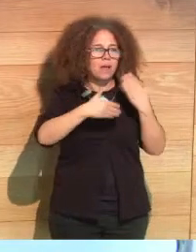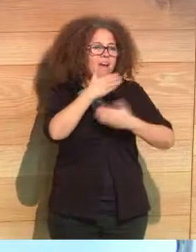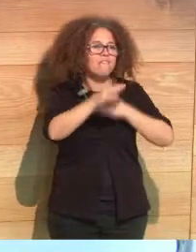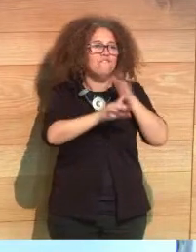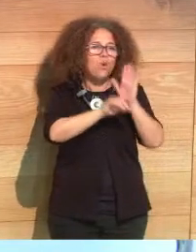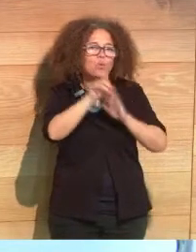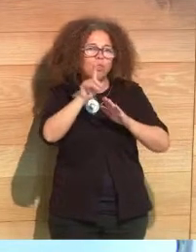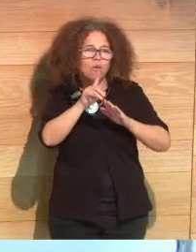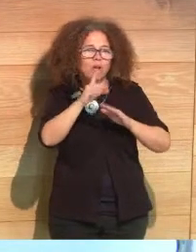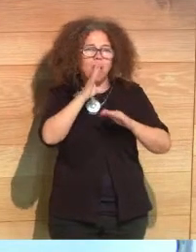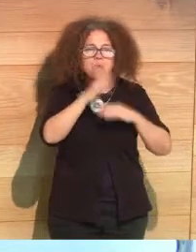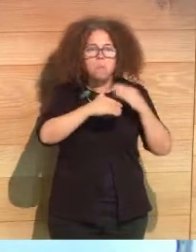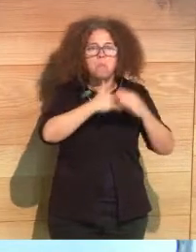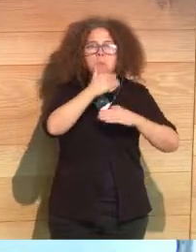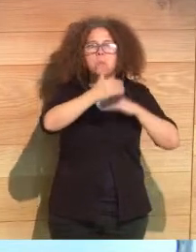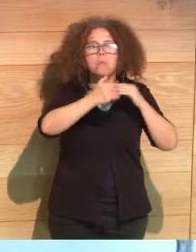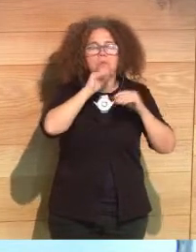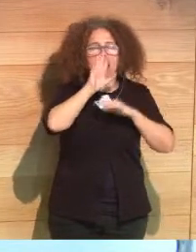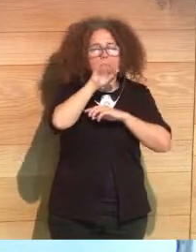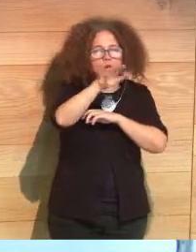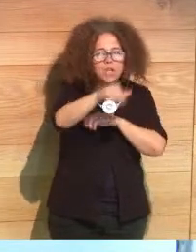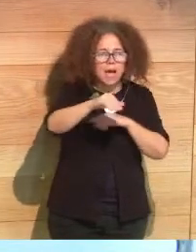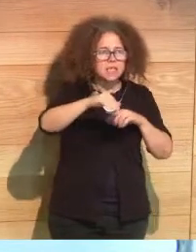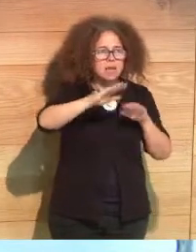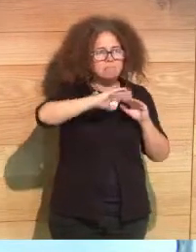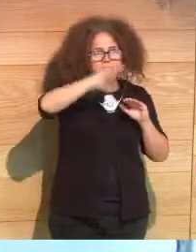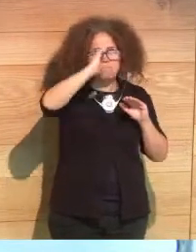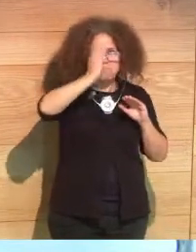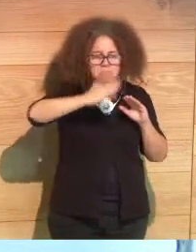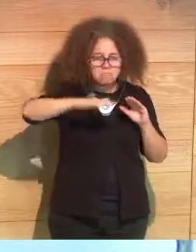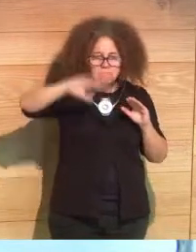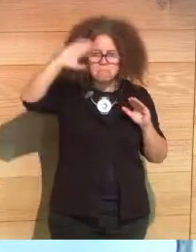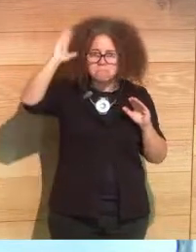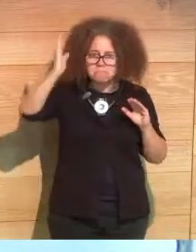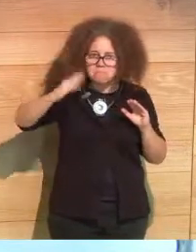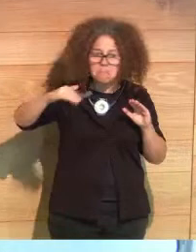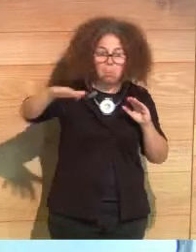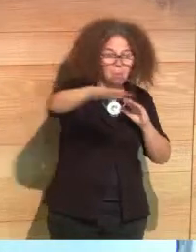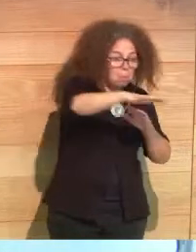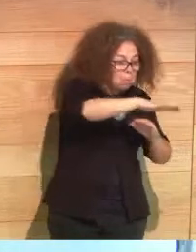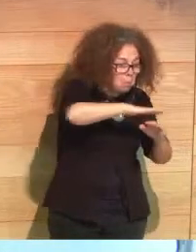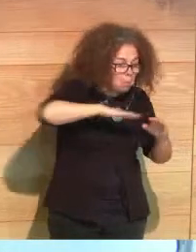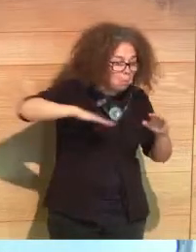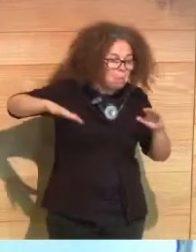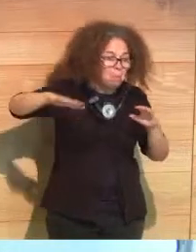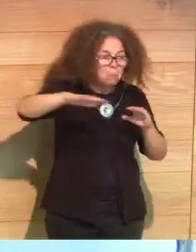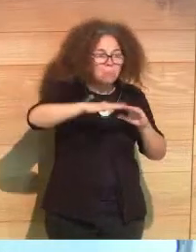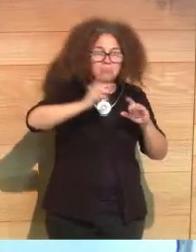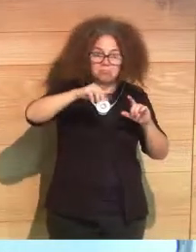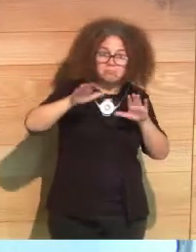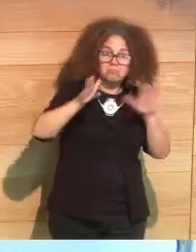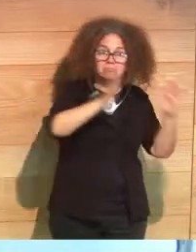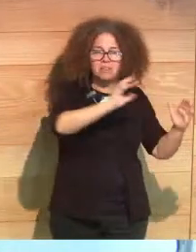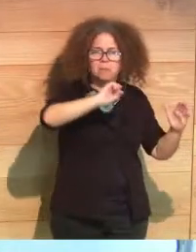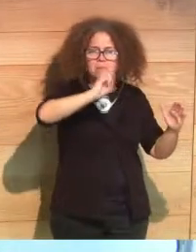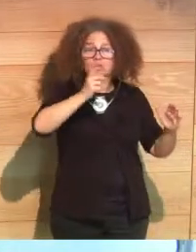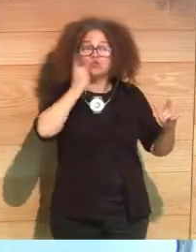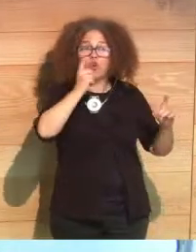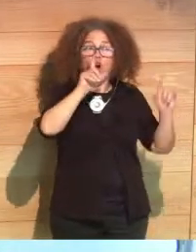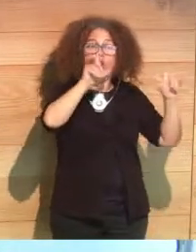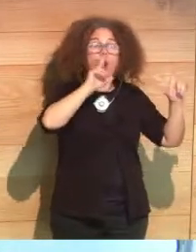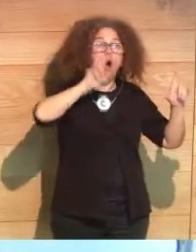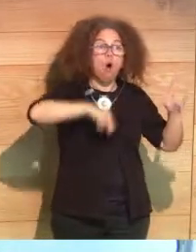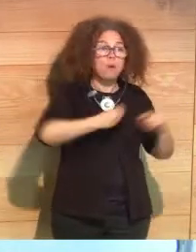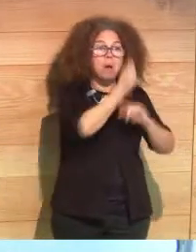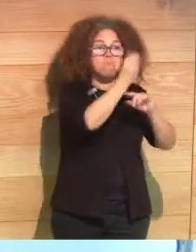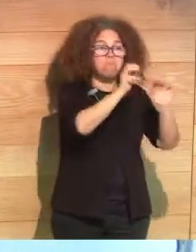The first version of La Montagne was in a specific context with a lot of other artworks around from other artists, and it was maybe more in your face